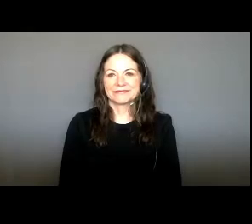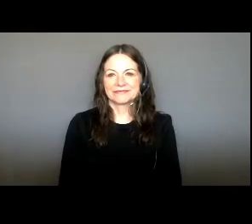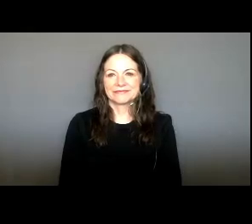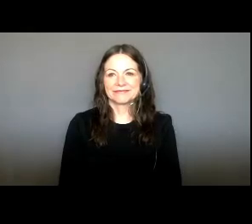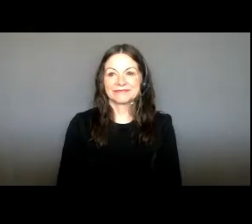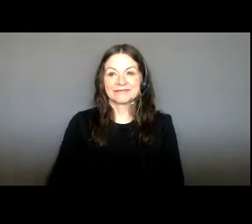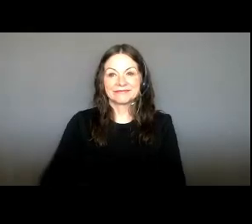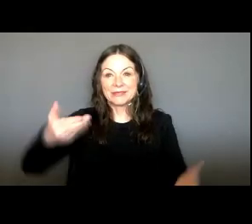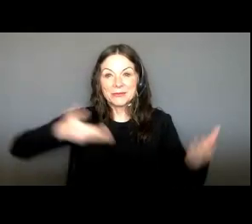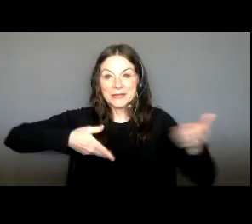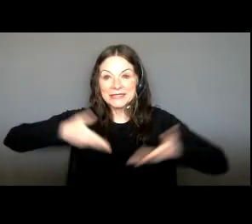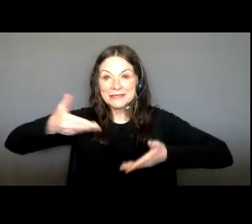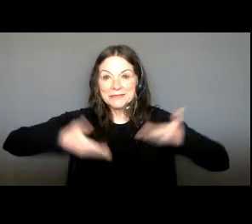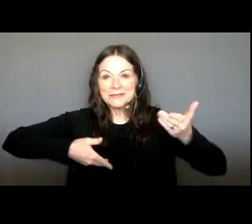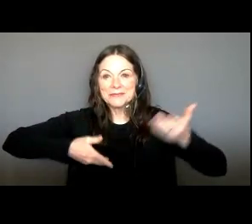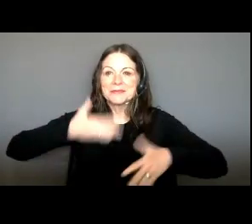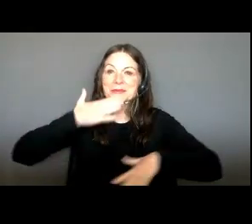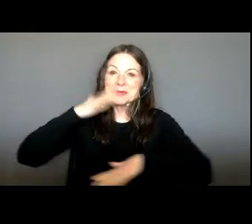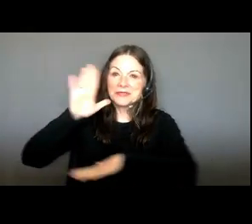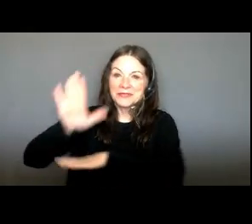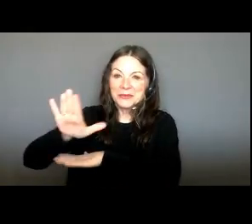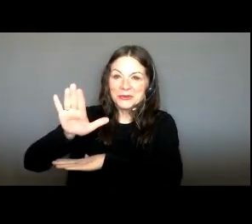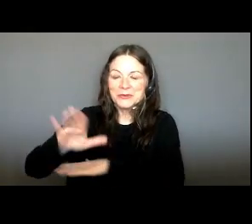Welcome, everyone. Good afternoon.